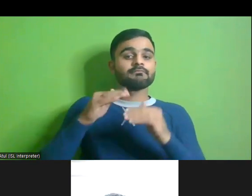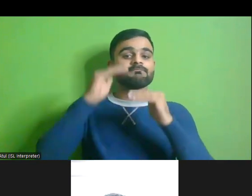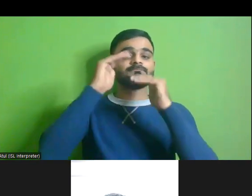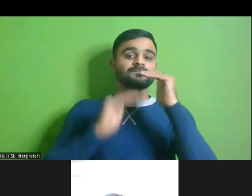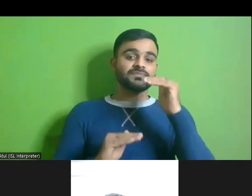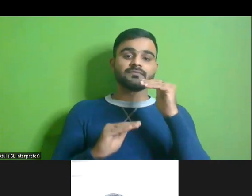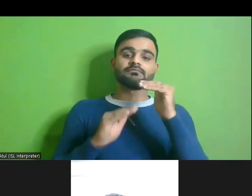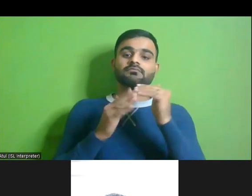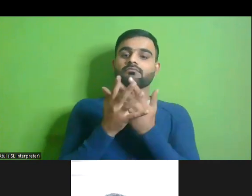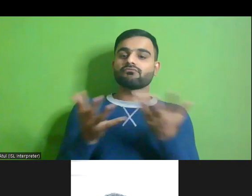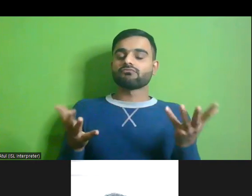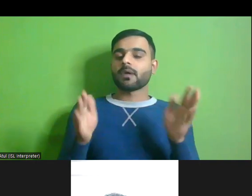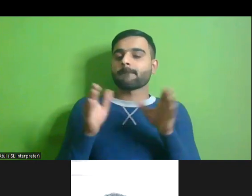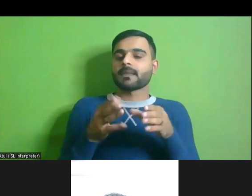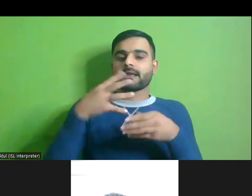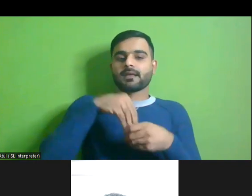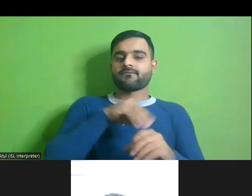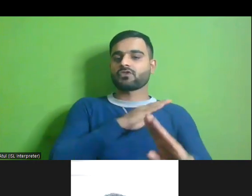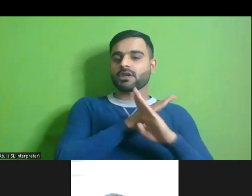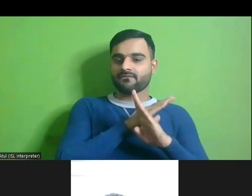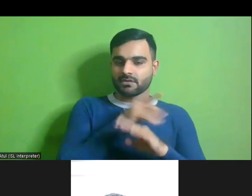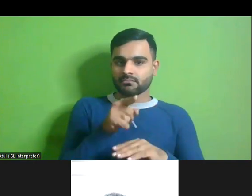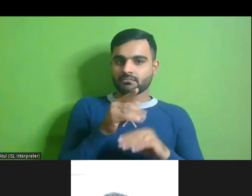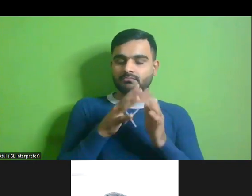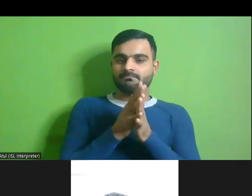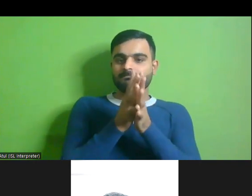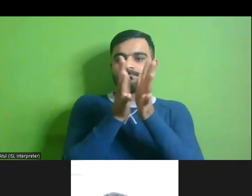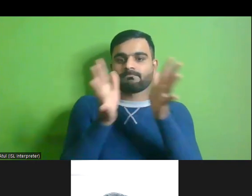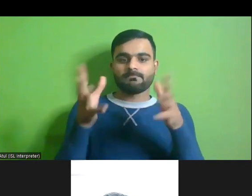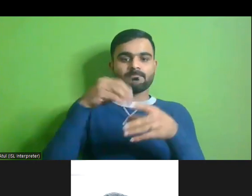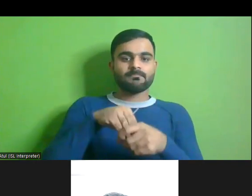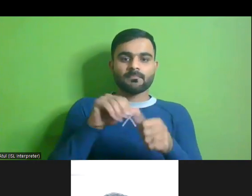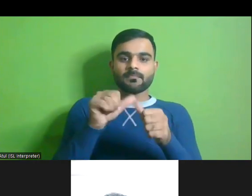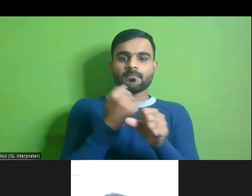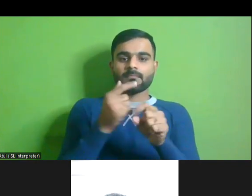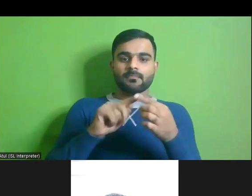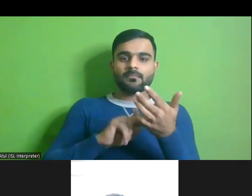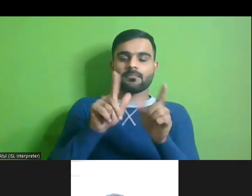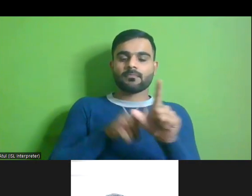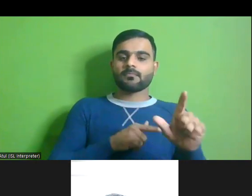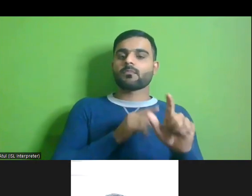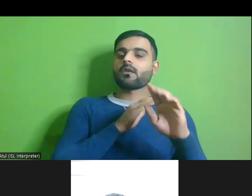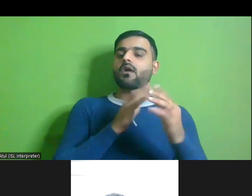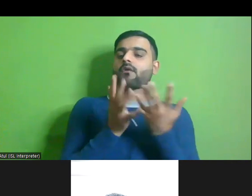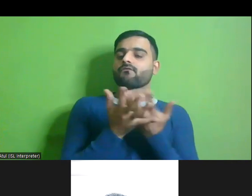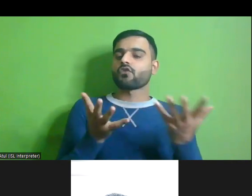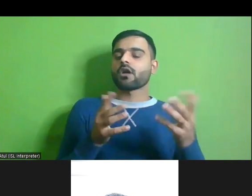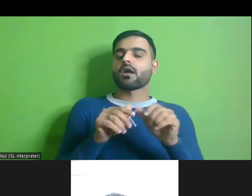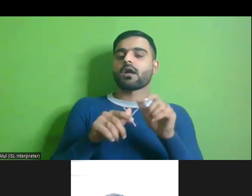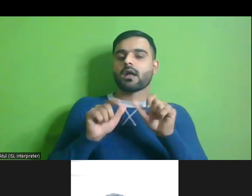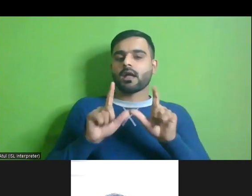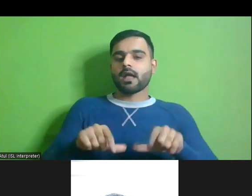very small pockets on a defensive, and it has brought the counterinsurgency forces into the lives of so many